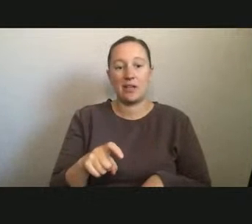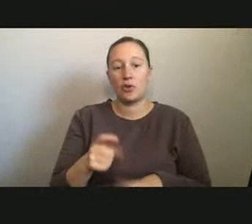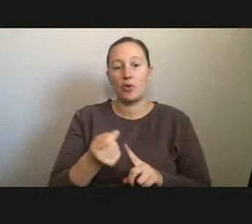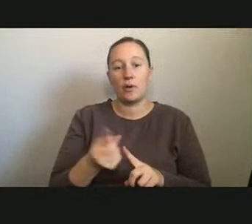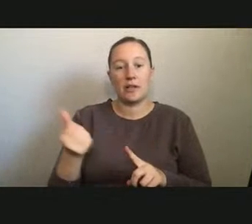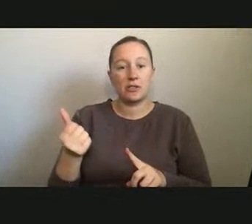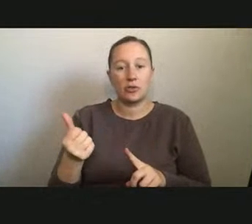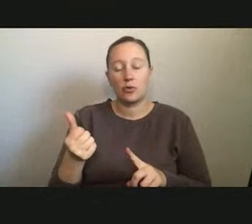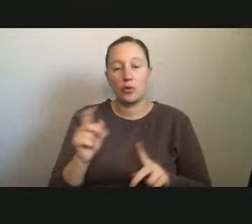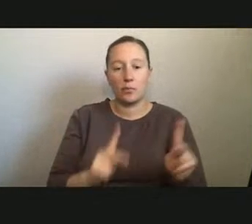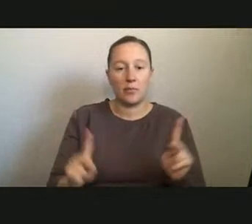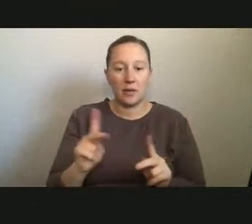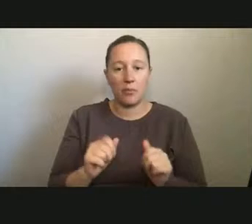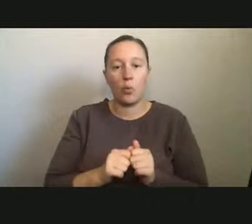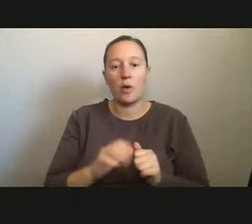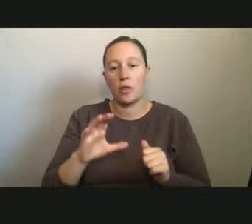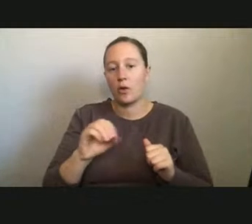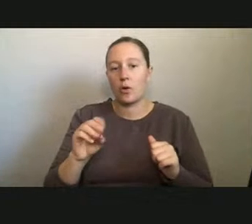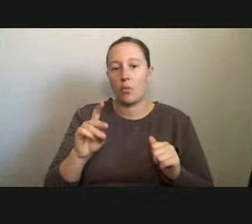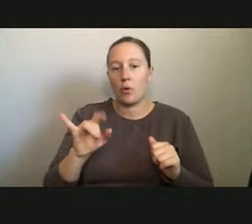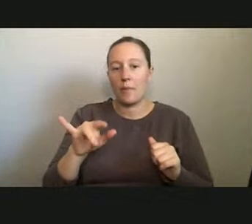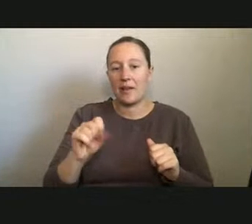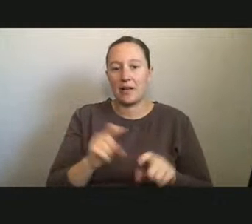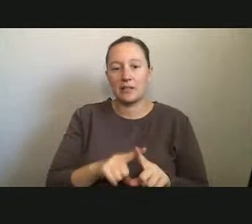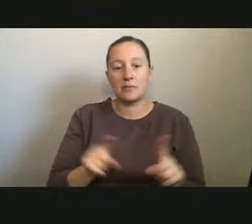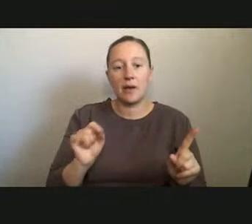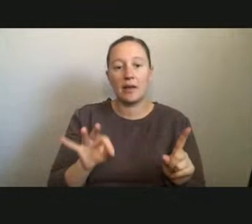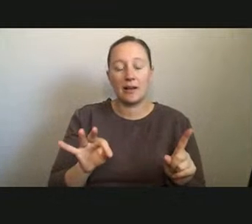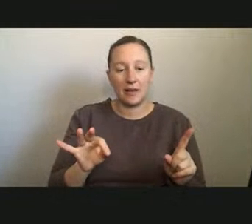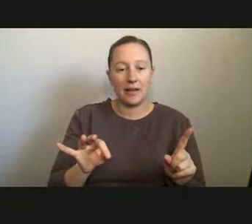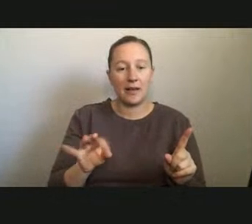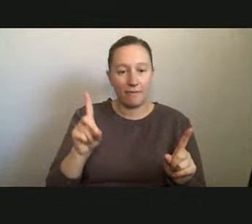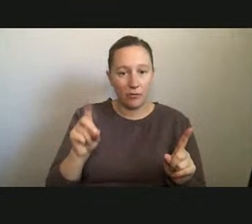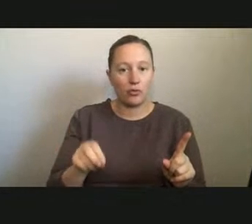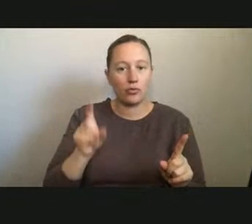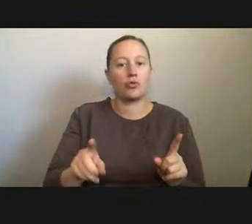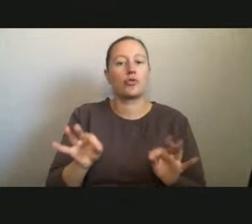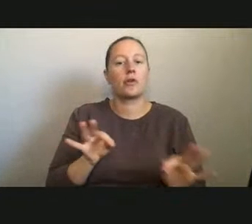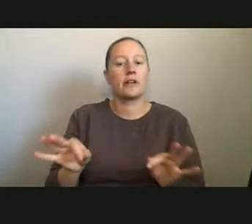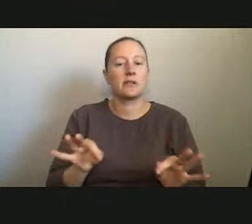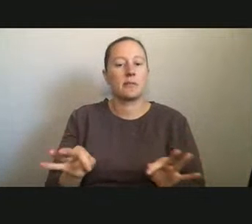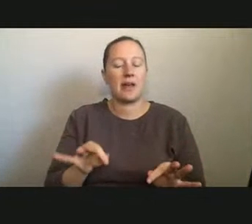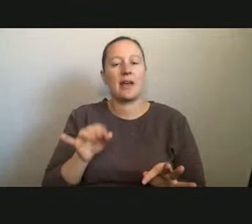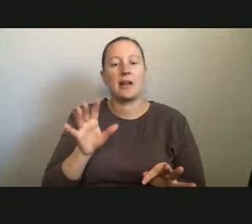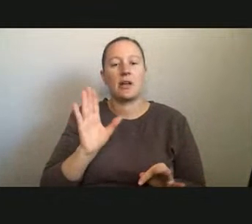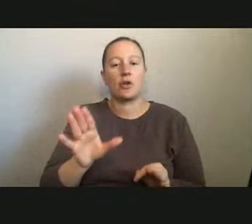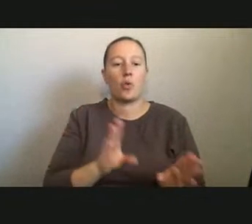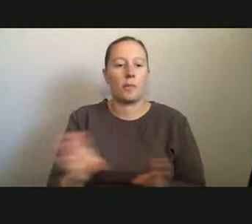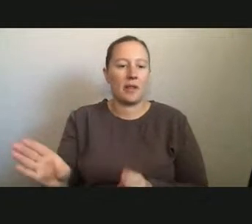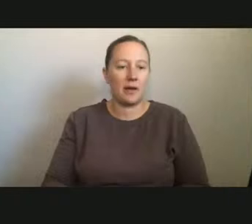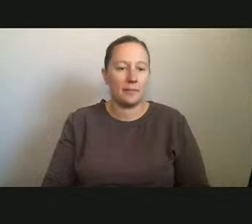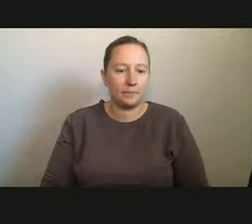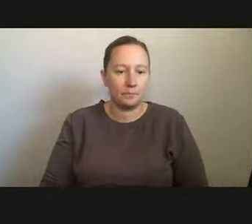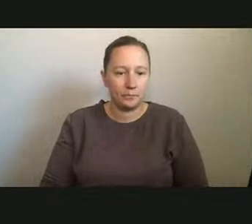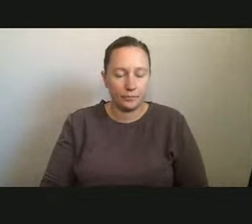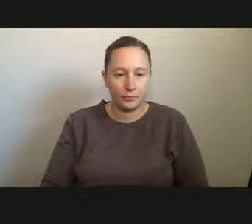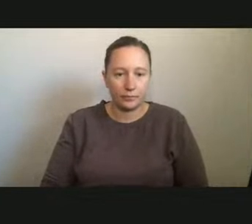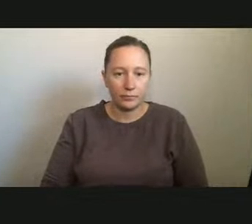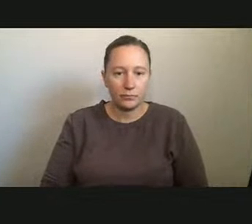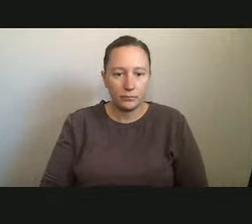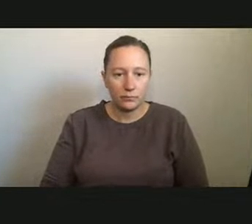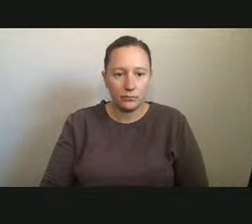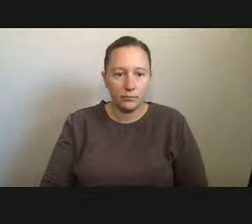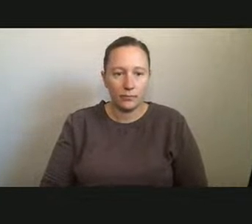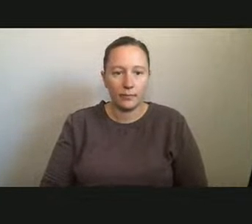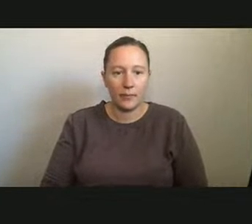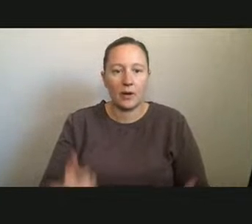with comorbidities or not. But if you do, that should be explained in your inclusion plan. All right, great job with the case studies.